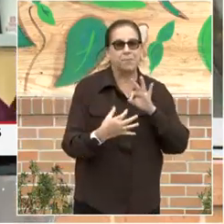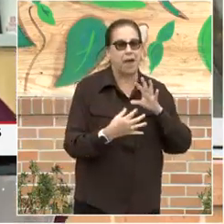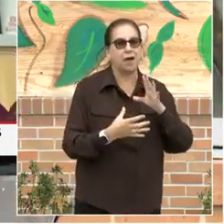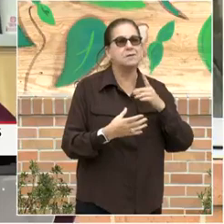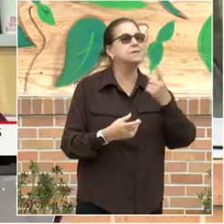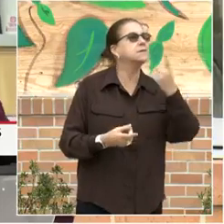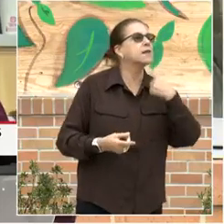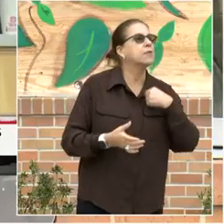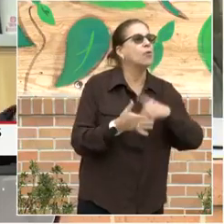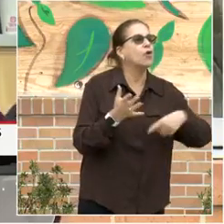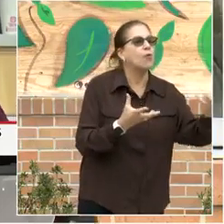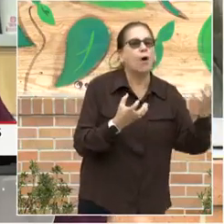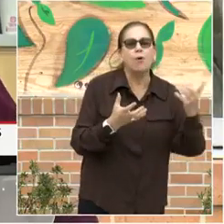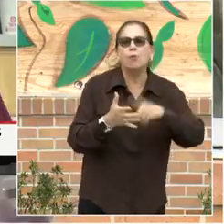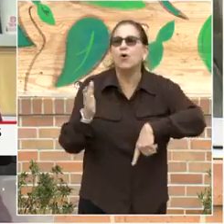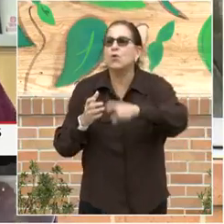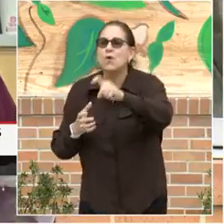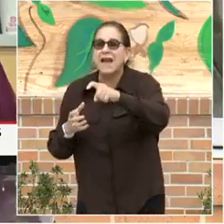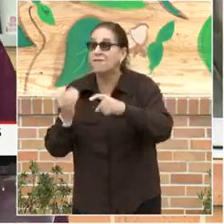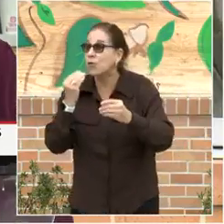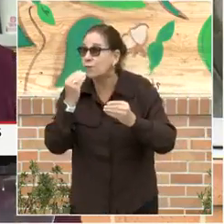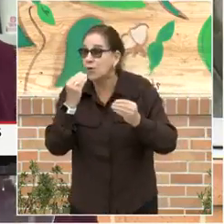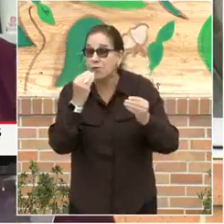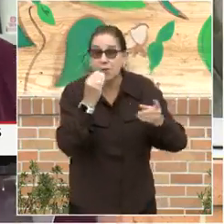Foods is now here, so thank you for that.